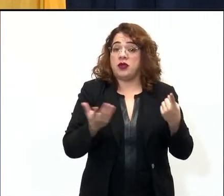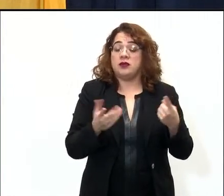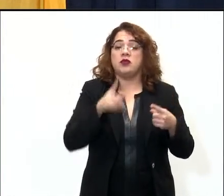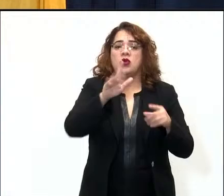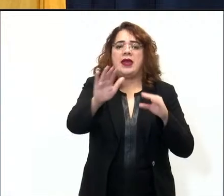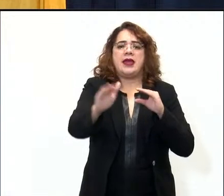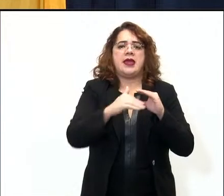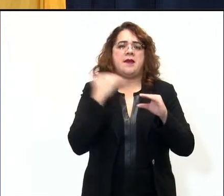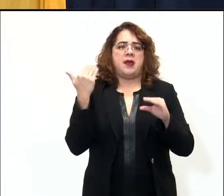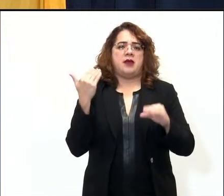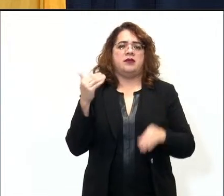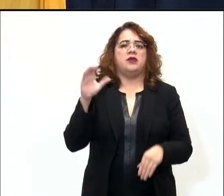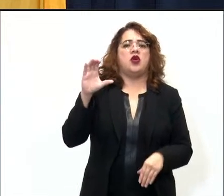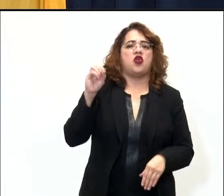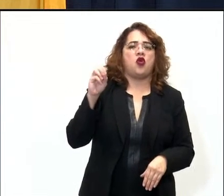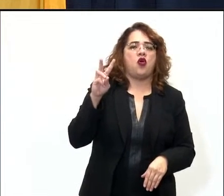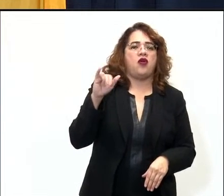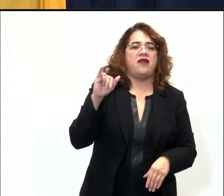can email